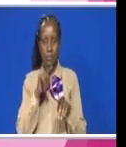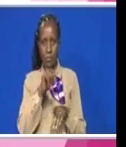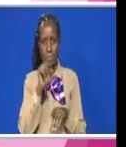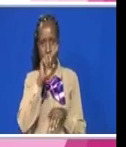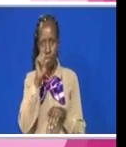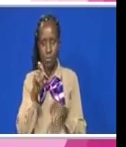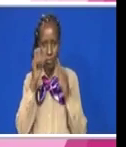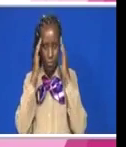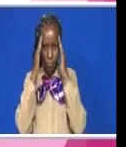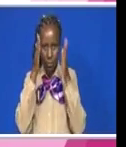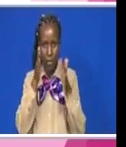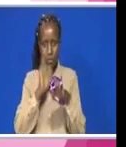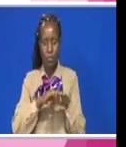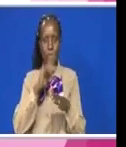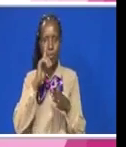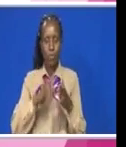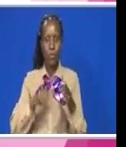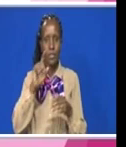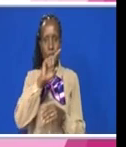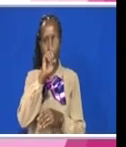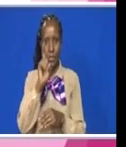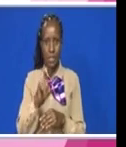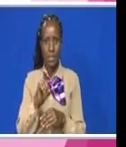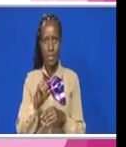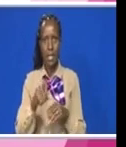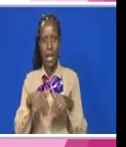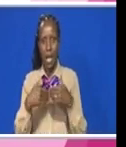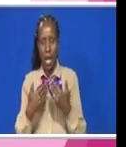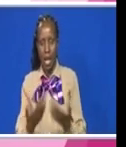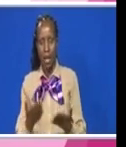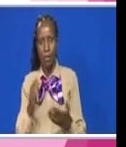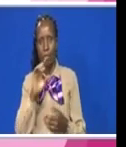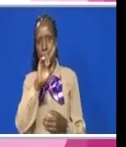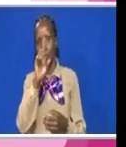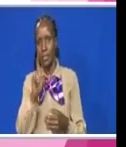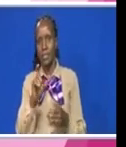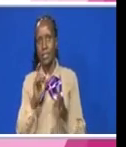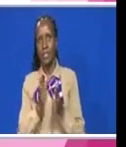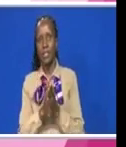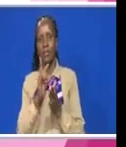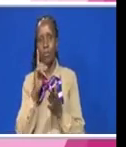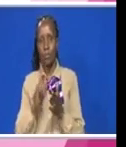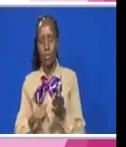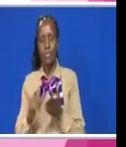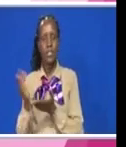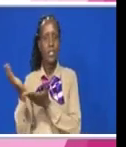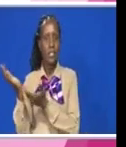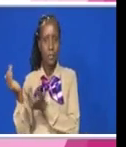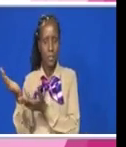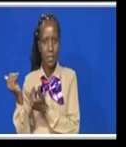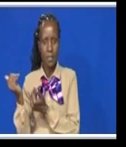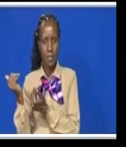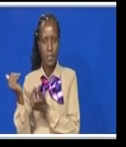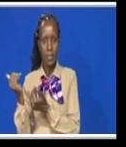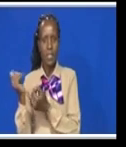be focusing on what is tested, how it is tested, and what is expected.